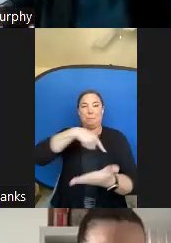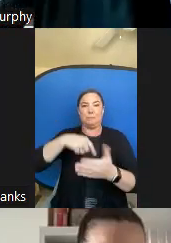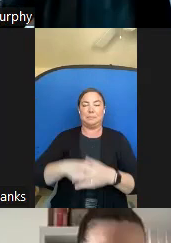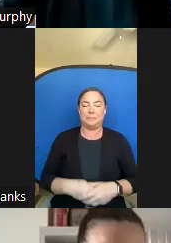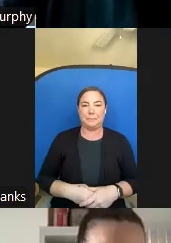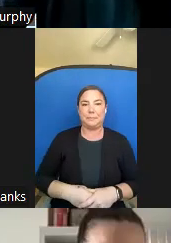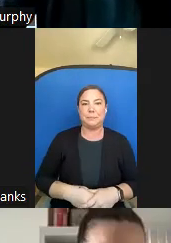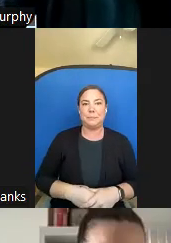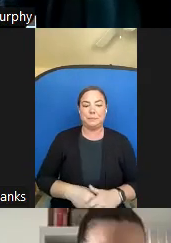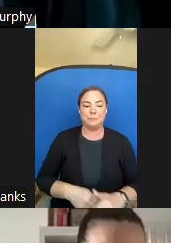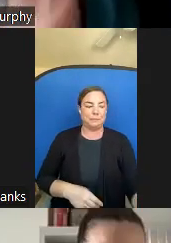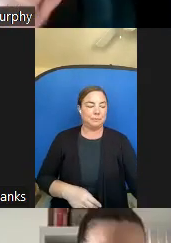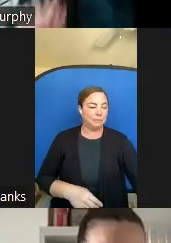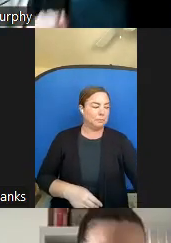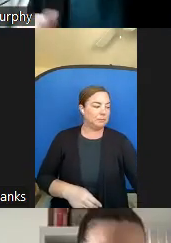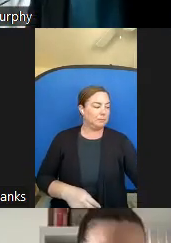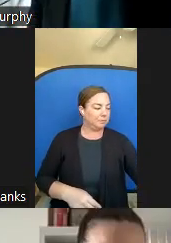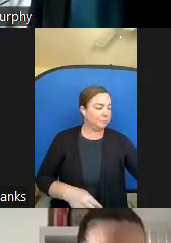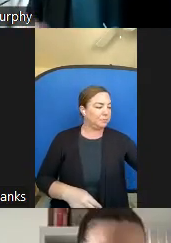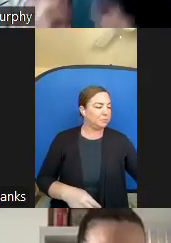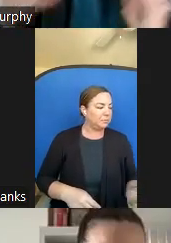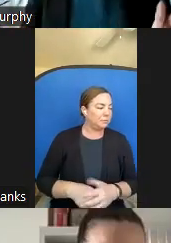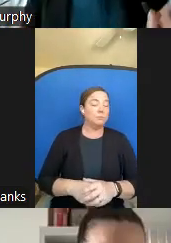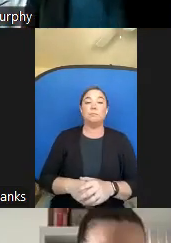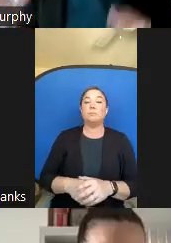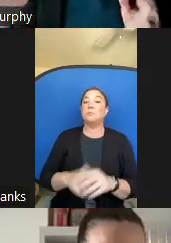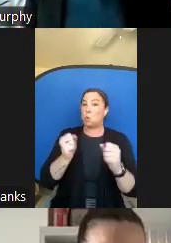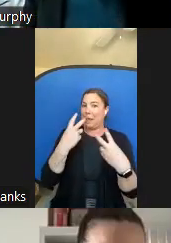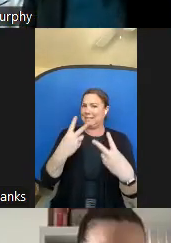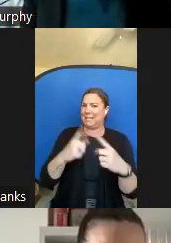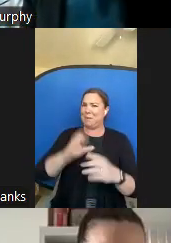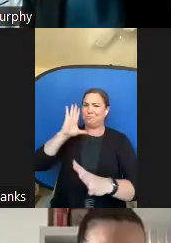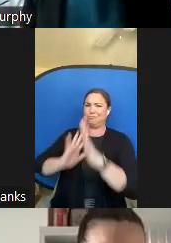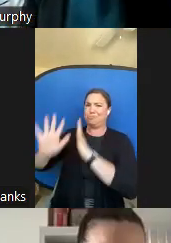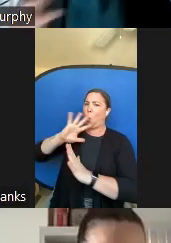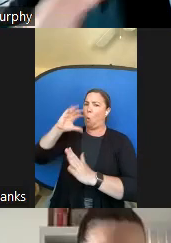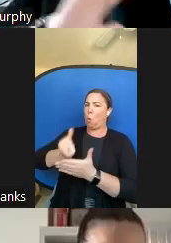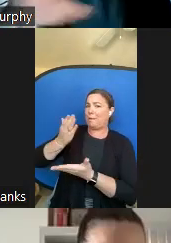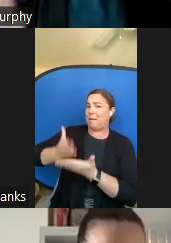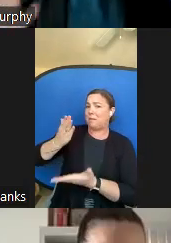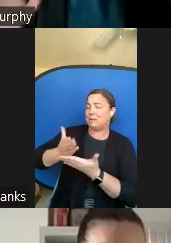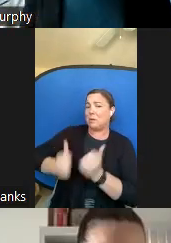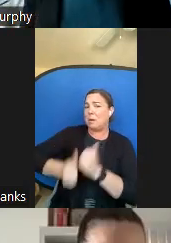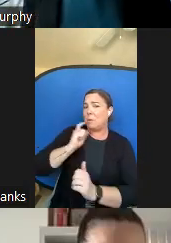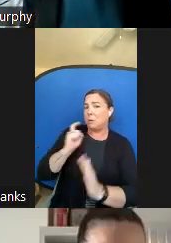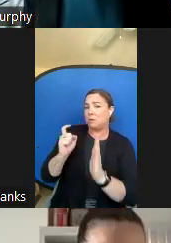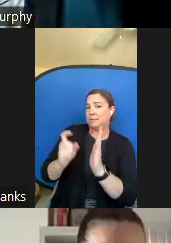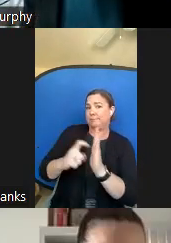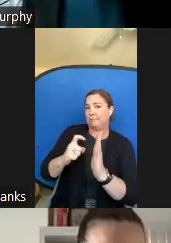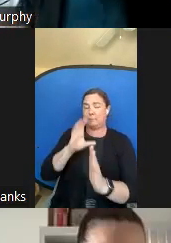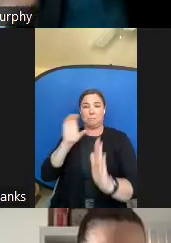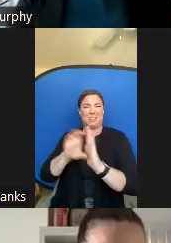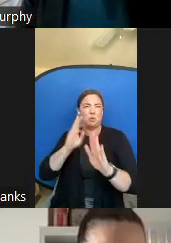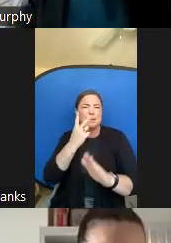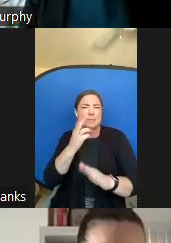head. Now, as you can see from the ancient evidence here, most of the images shown on the right-hand side of the